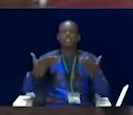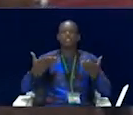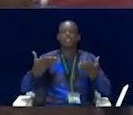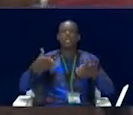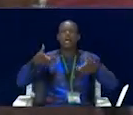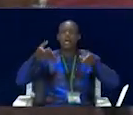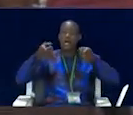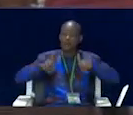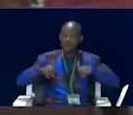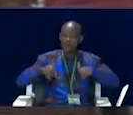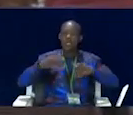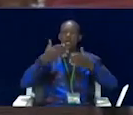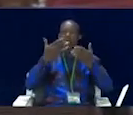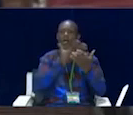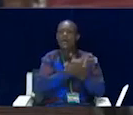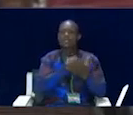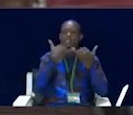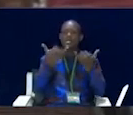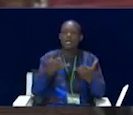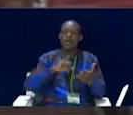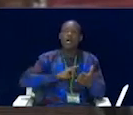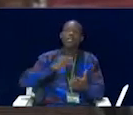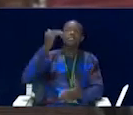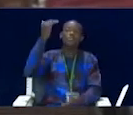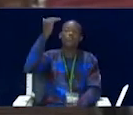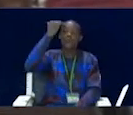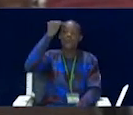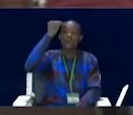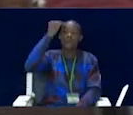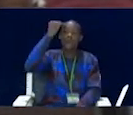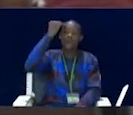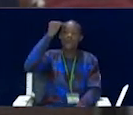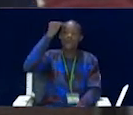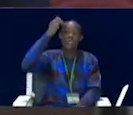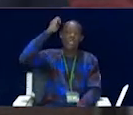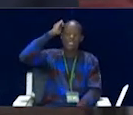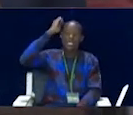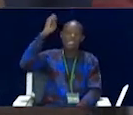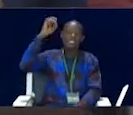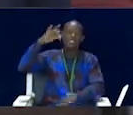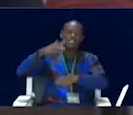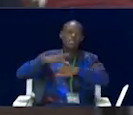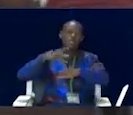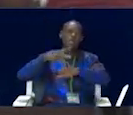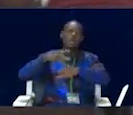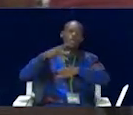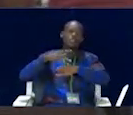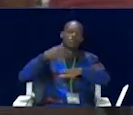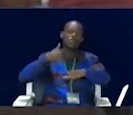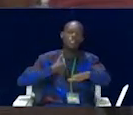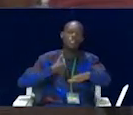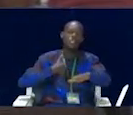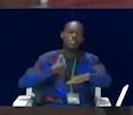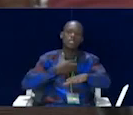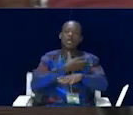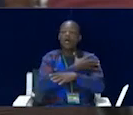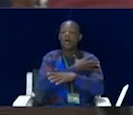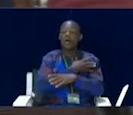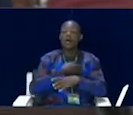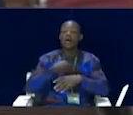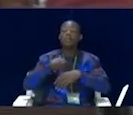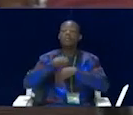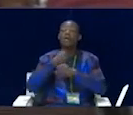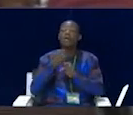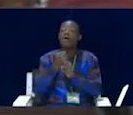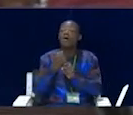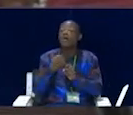happened and now I know. He touched me